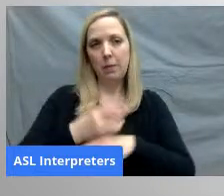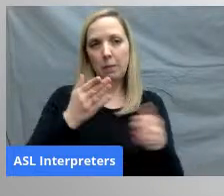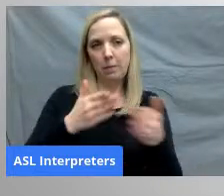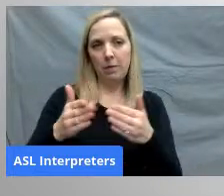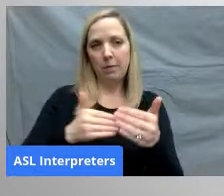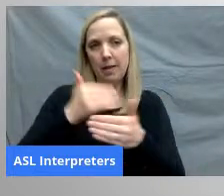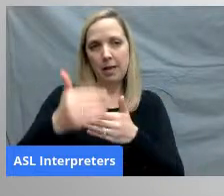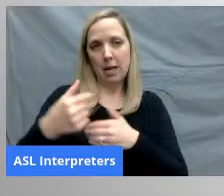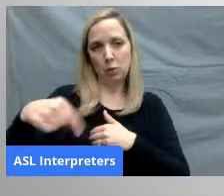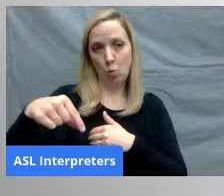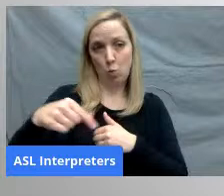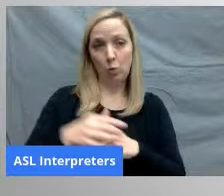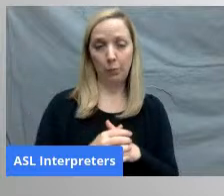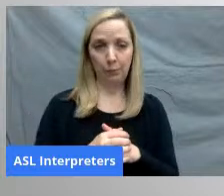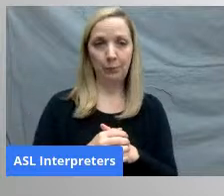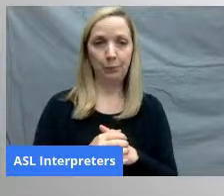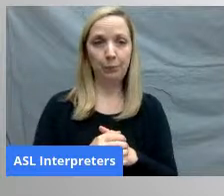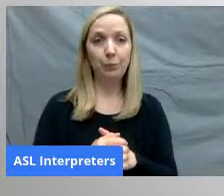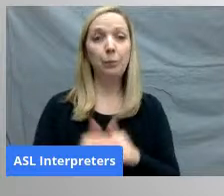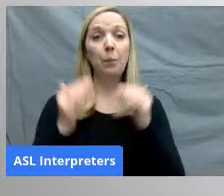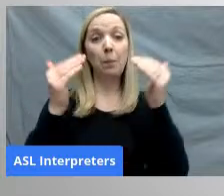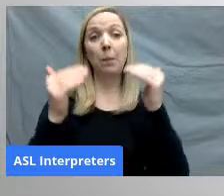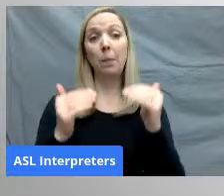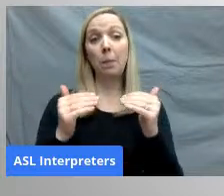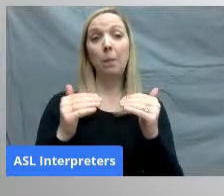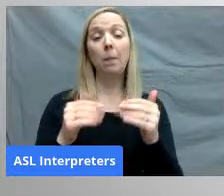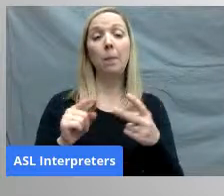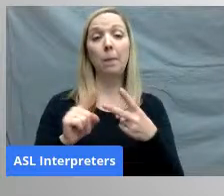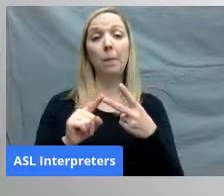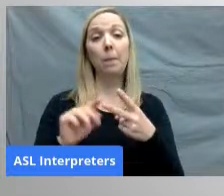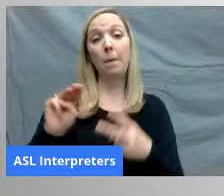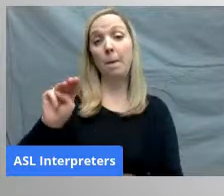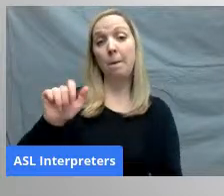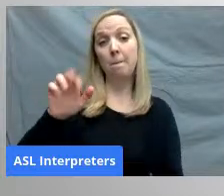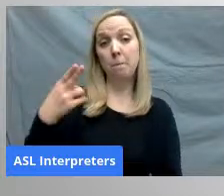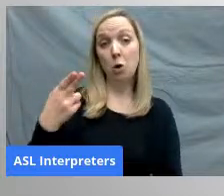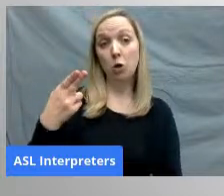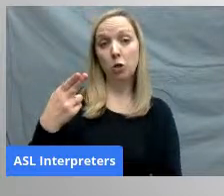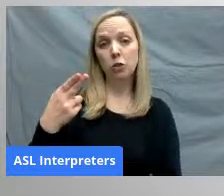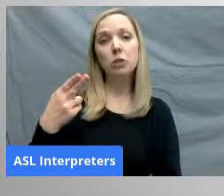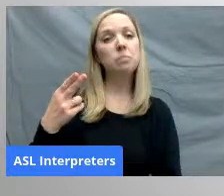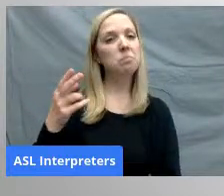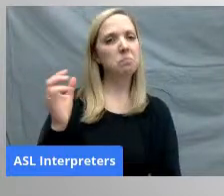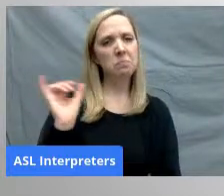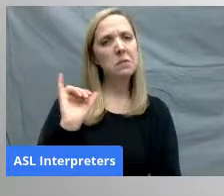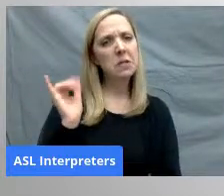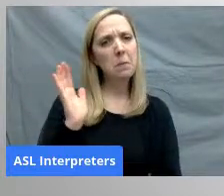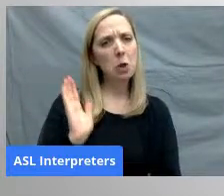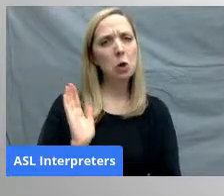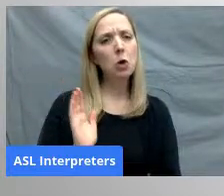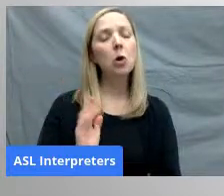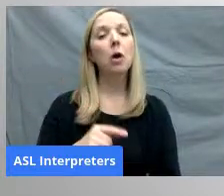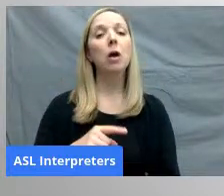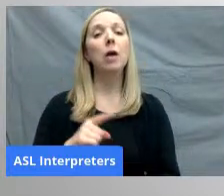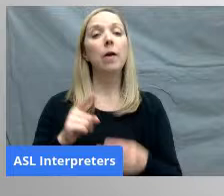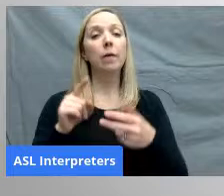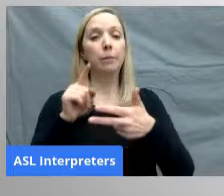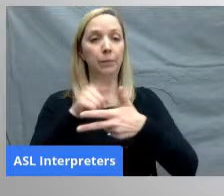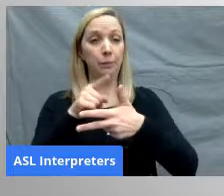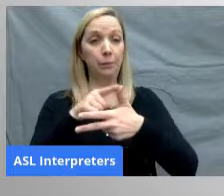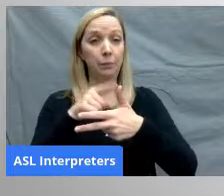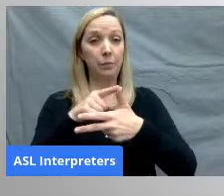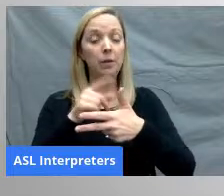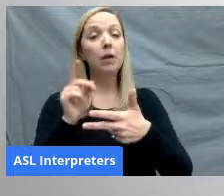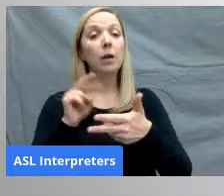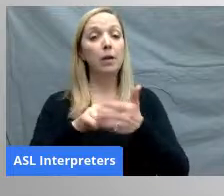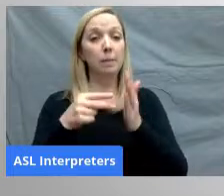that week. In March, it follows the same pace and cadence. The asynchronous day on the Wednesday of